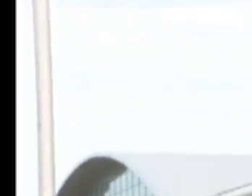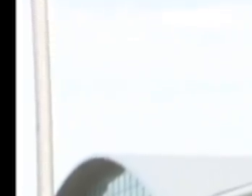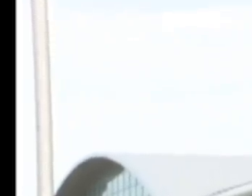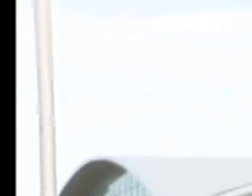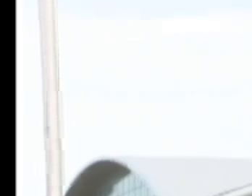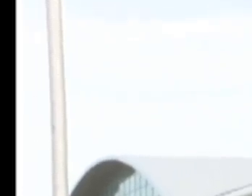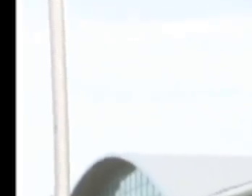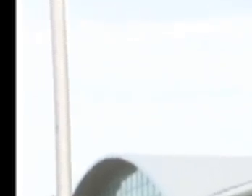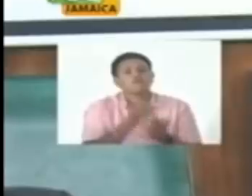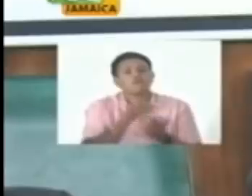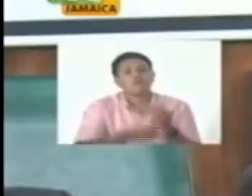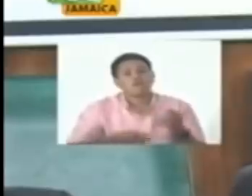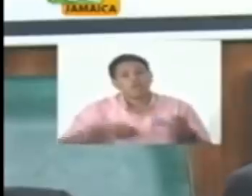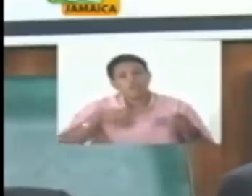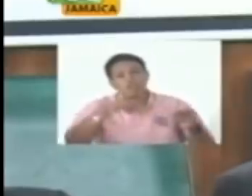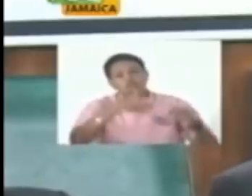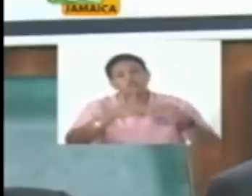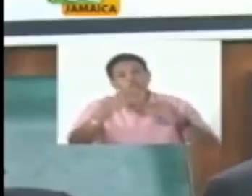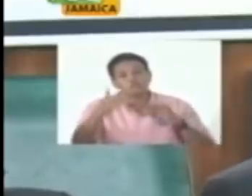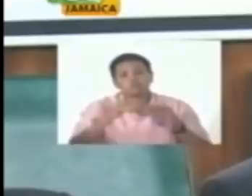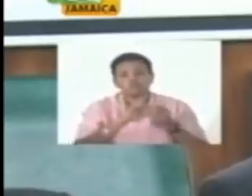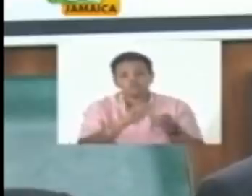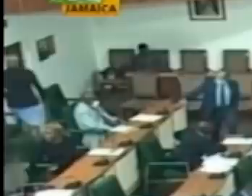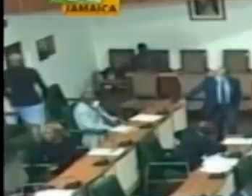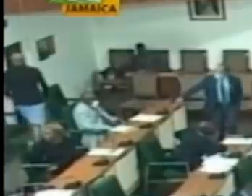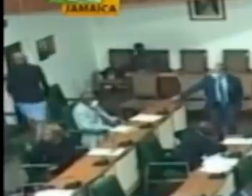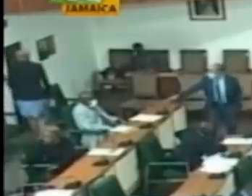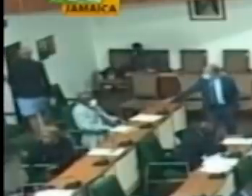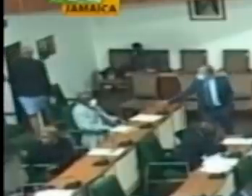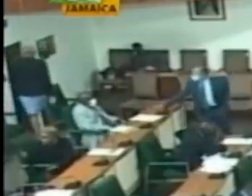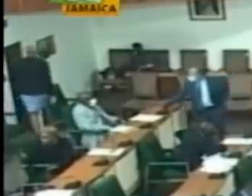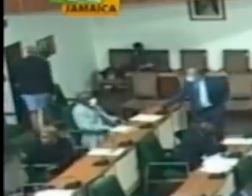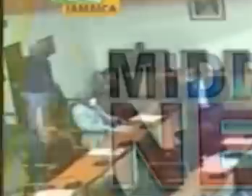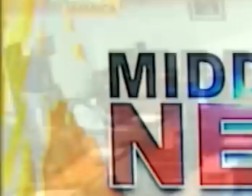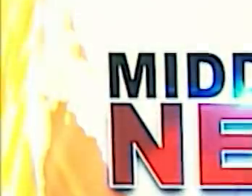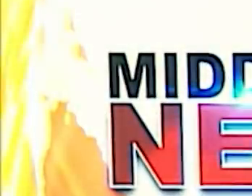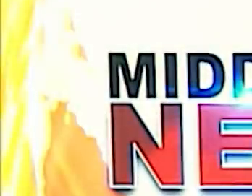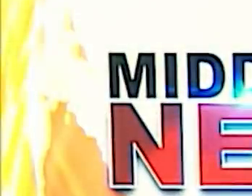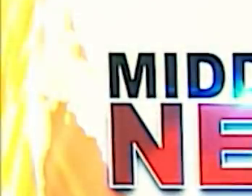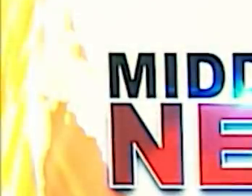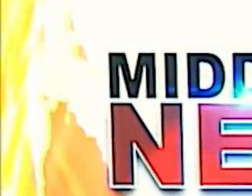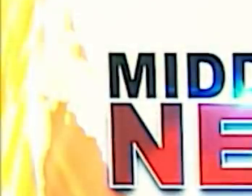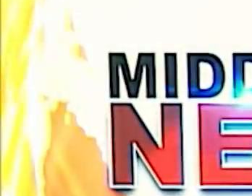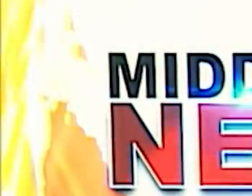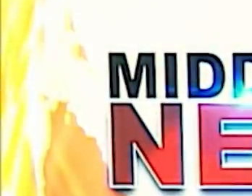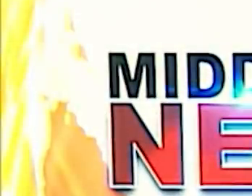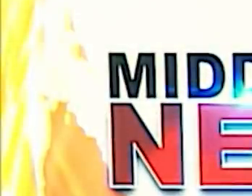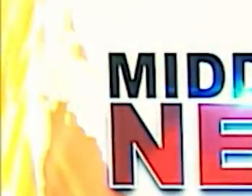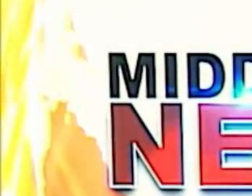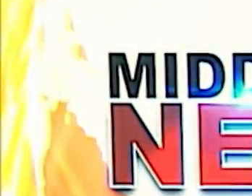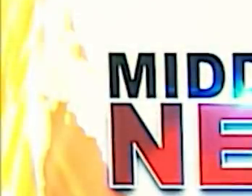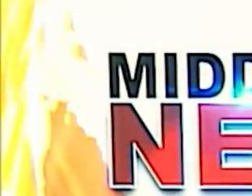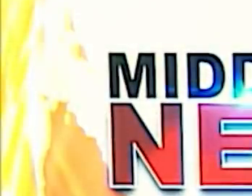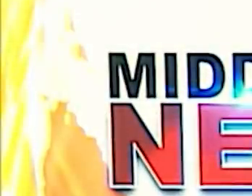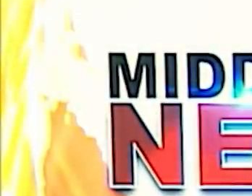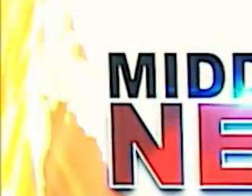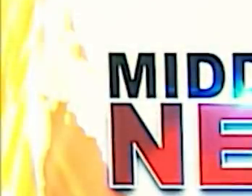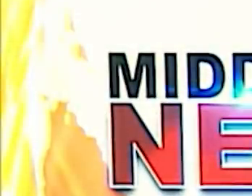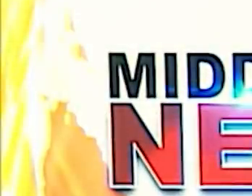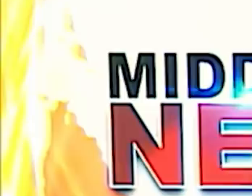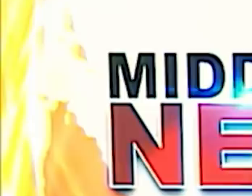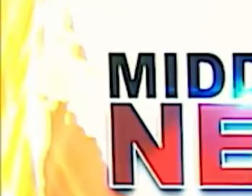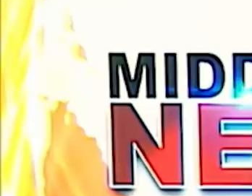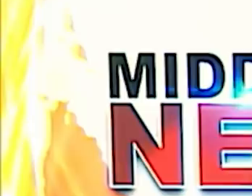proven to be costly to this country. Kalisha Williams, TVJ News. And still in Parliament, Culture Minister Olivia